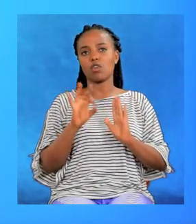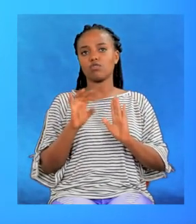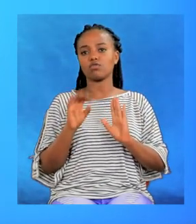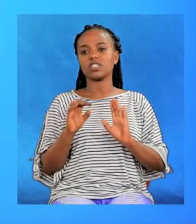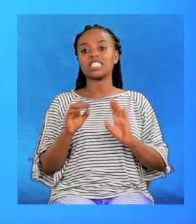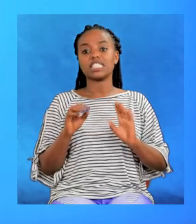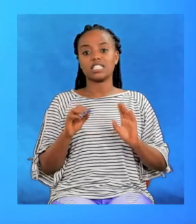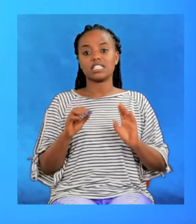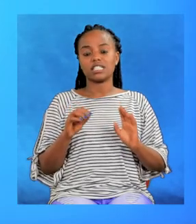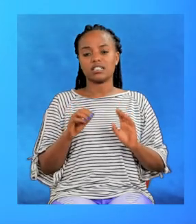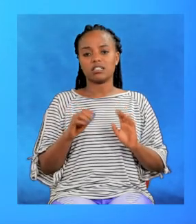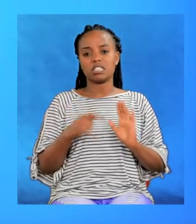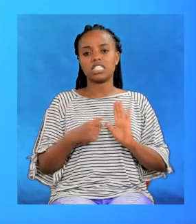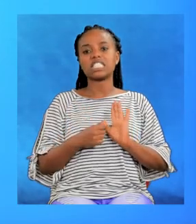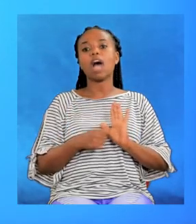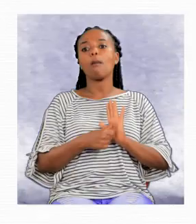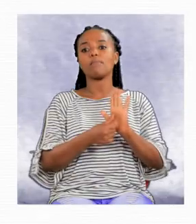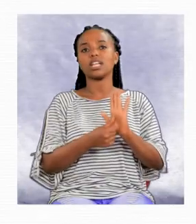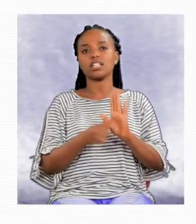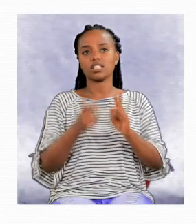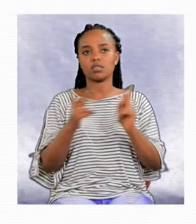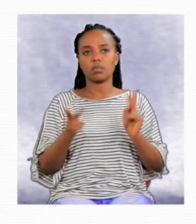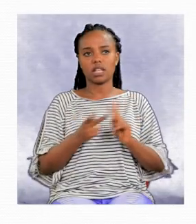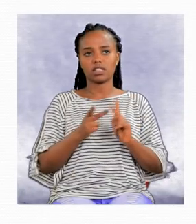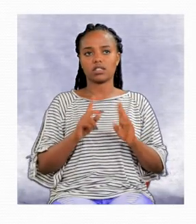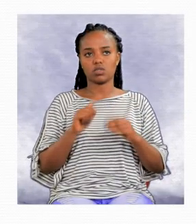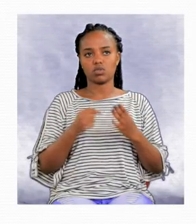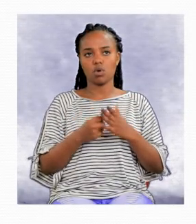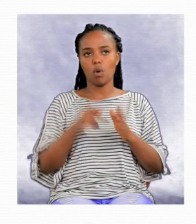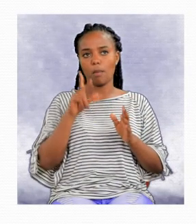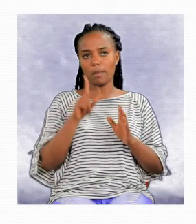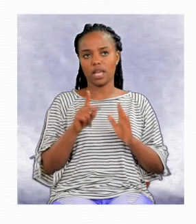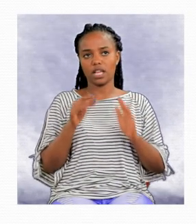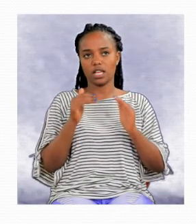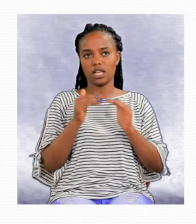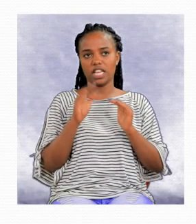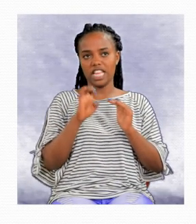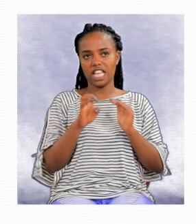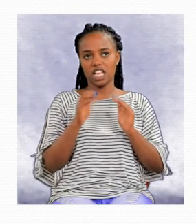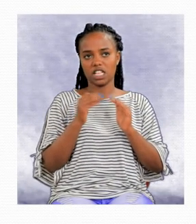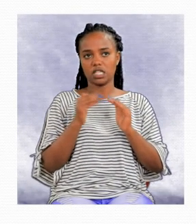space, or simply it is probability of event is equal to